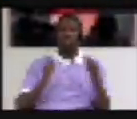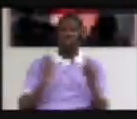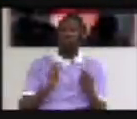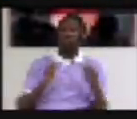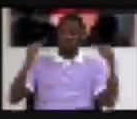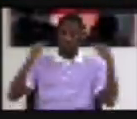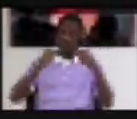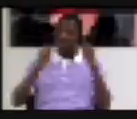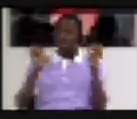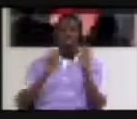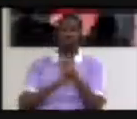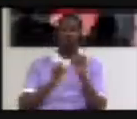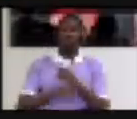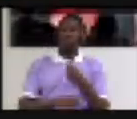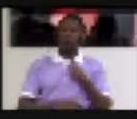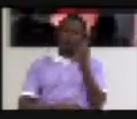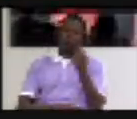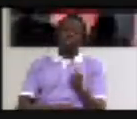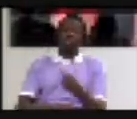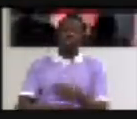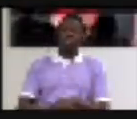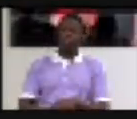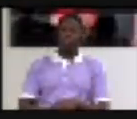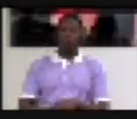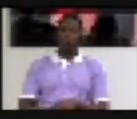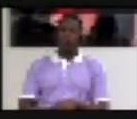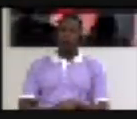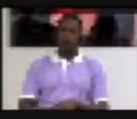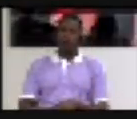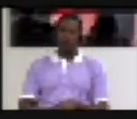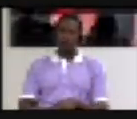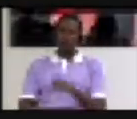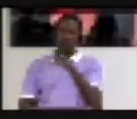Mr. Witness, do you know why there were no other opposing,